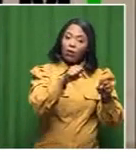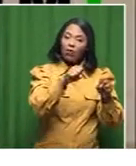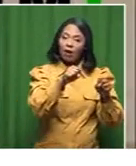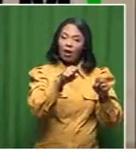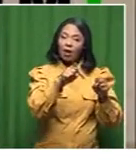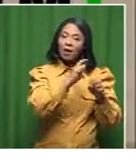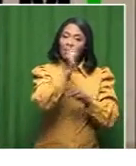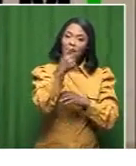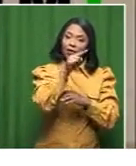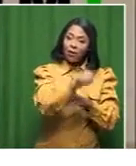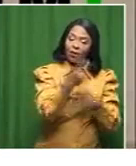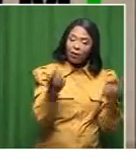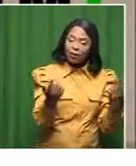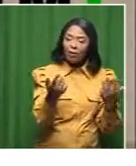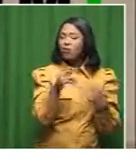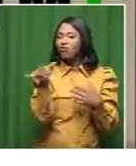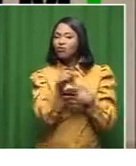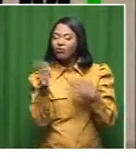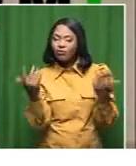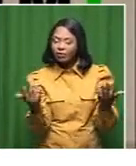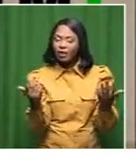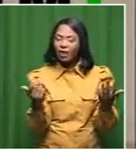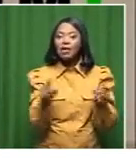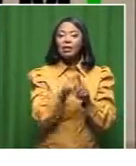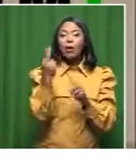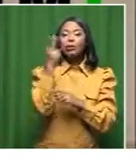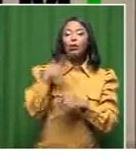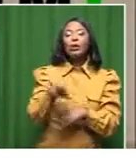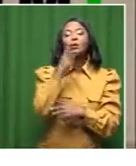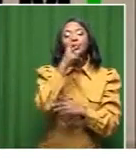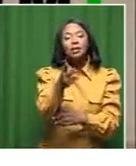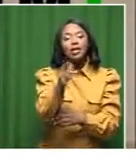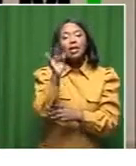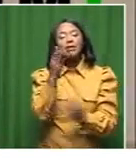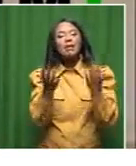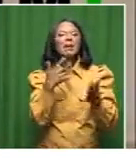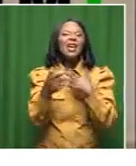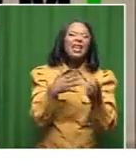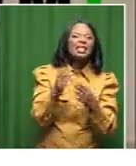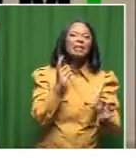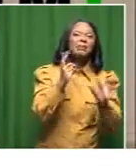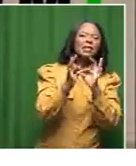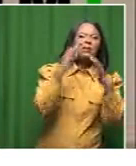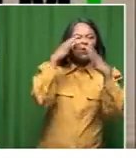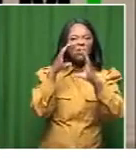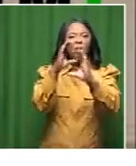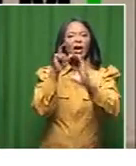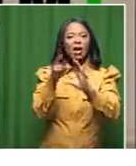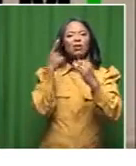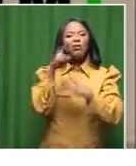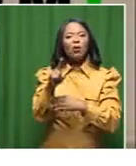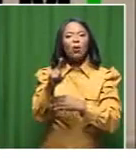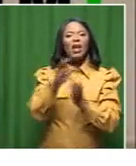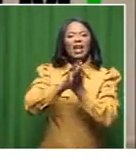And also, we would also want to see if there is going to be any specific focus on the